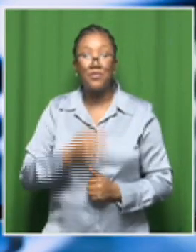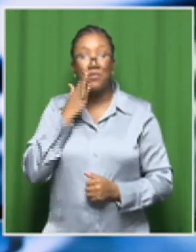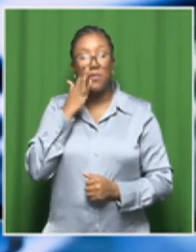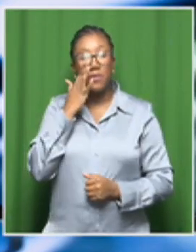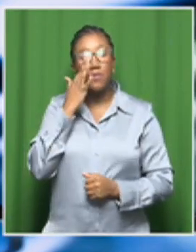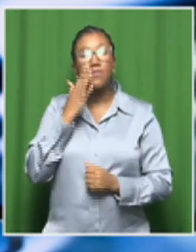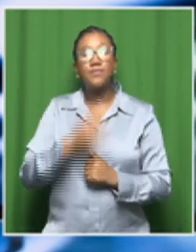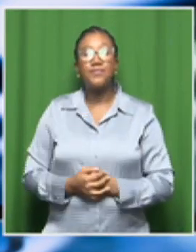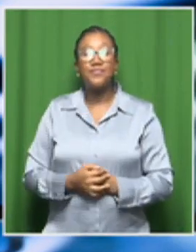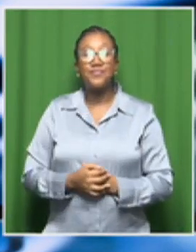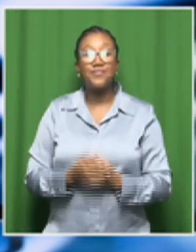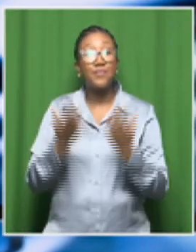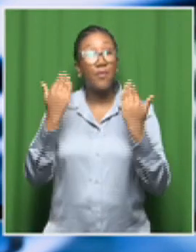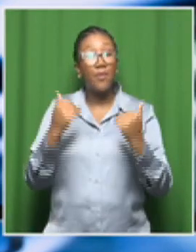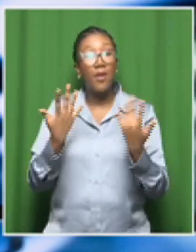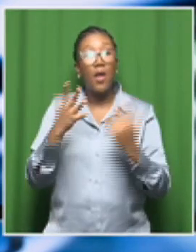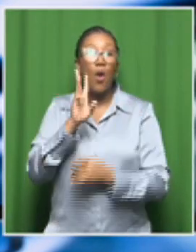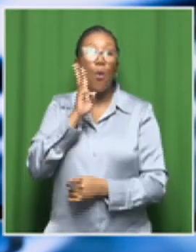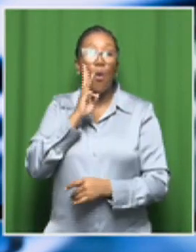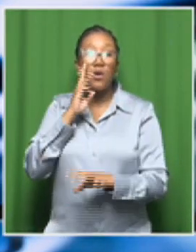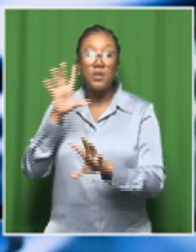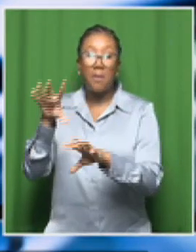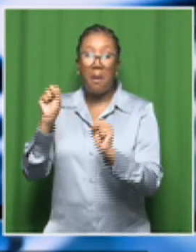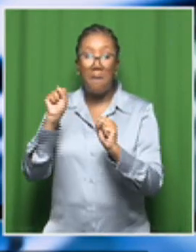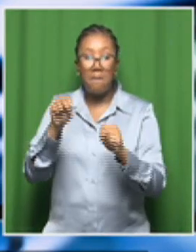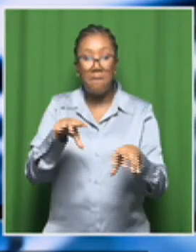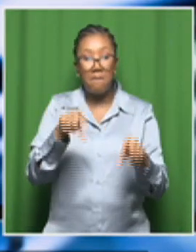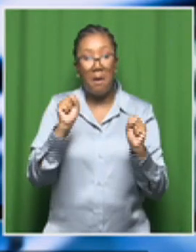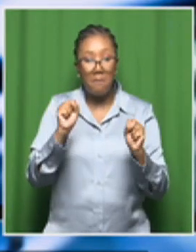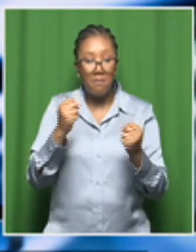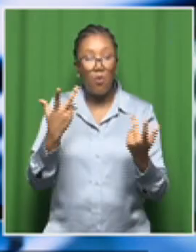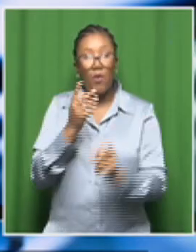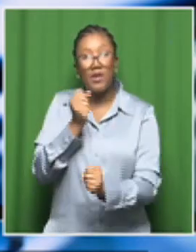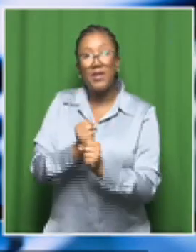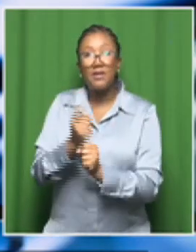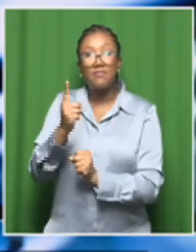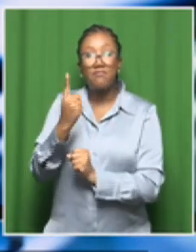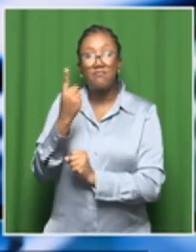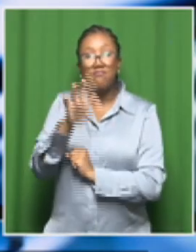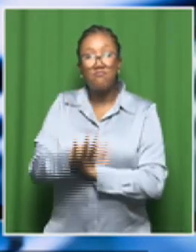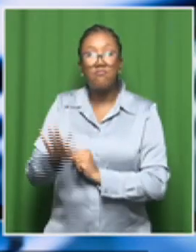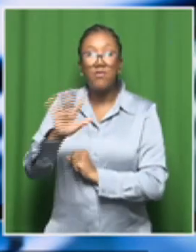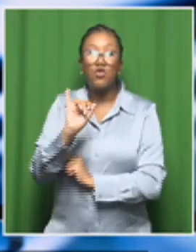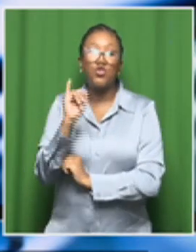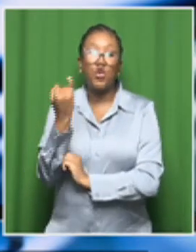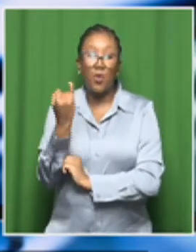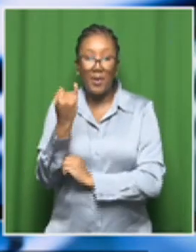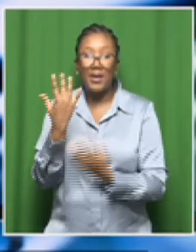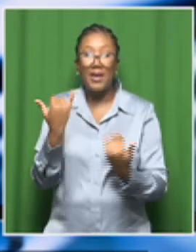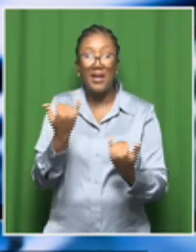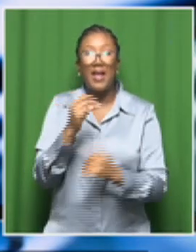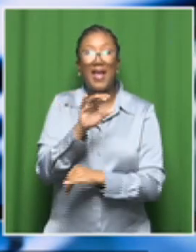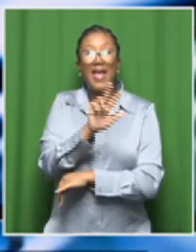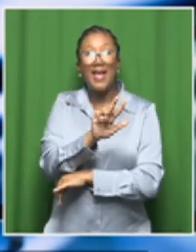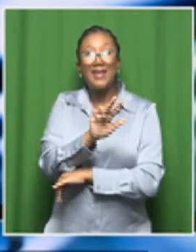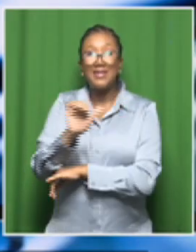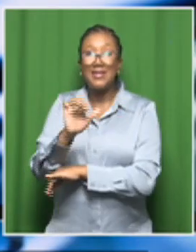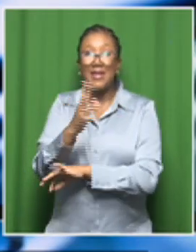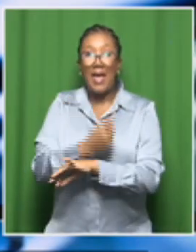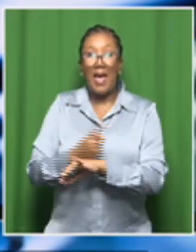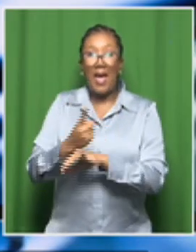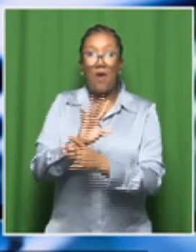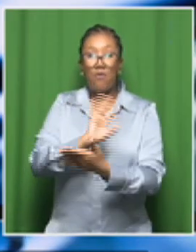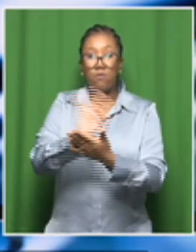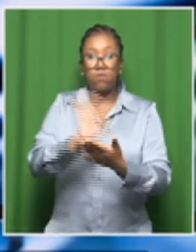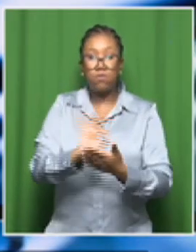And now, following up on the water cuts being experienced across Johannesburg following Rand Water's 86-hour maintenance, our